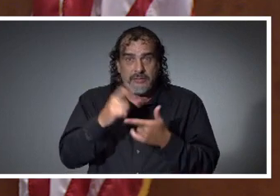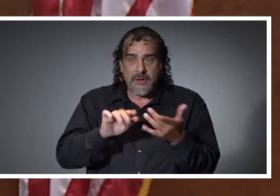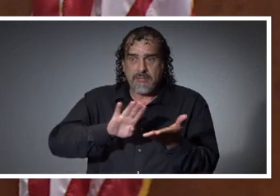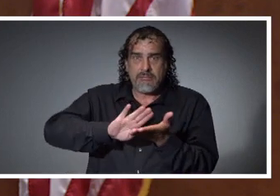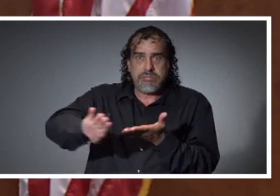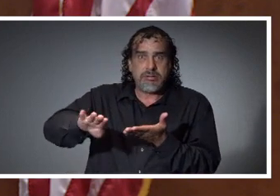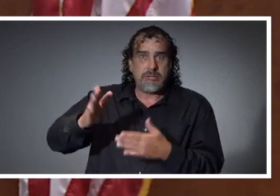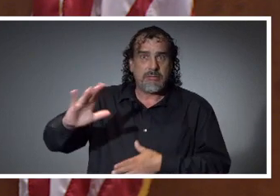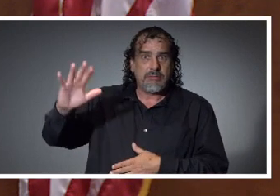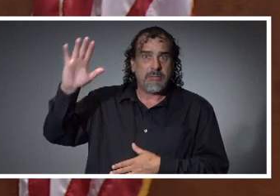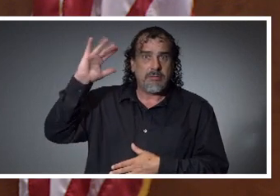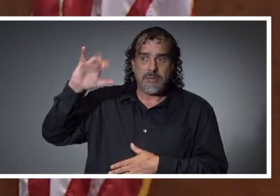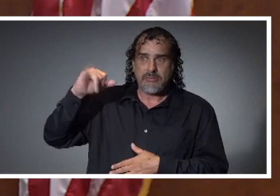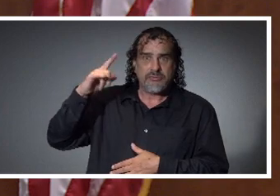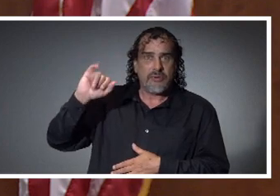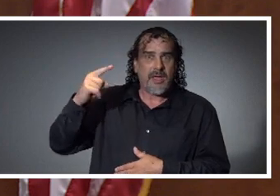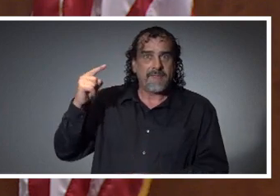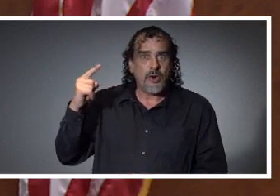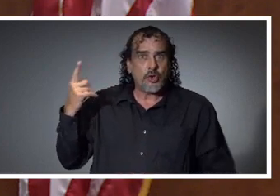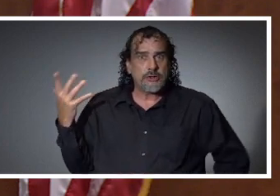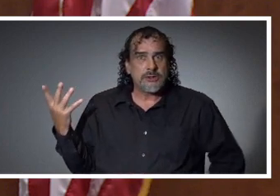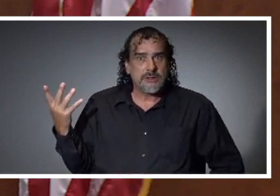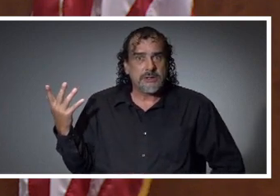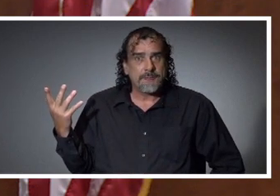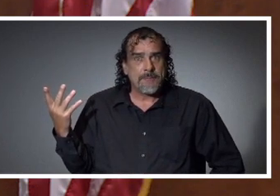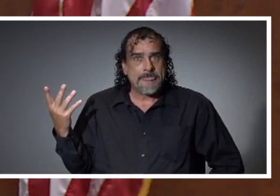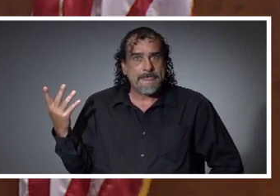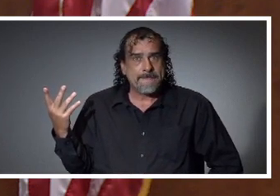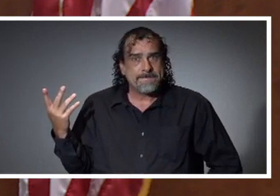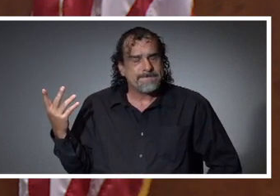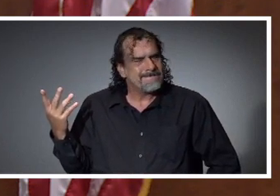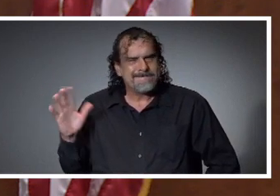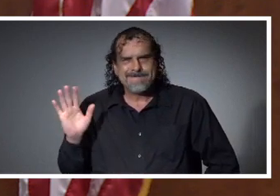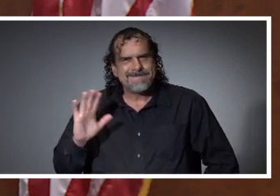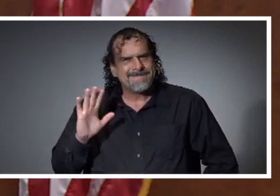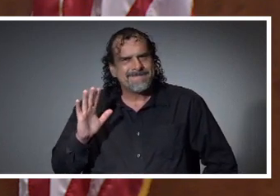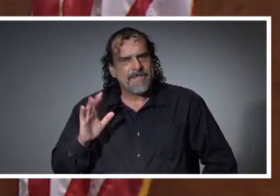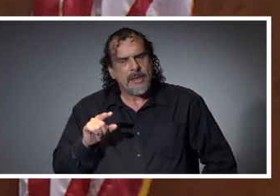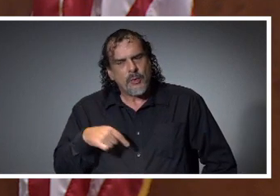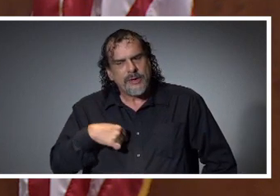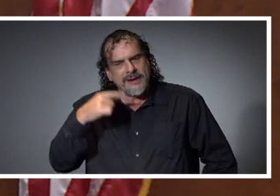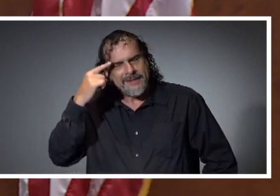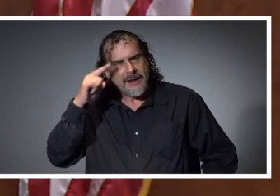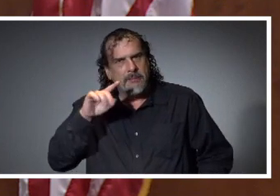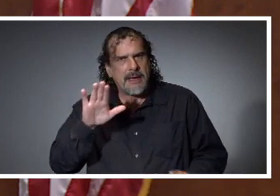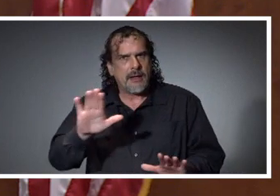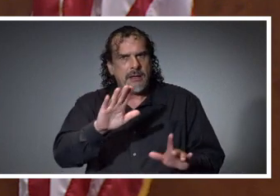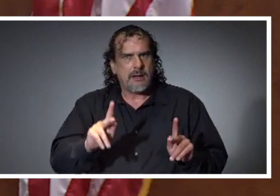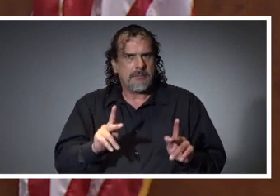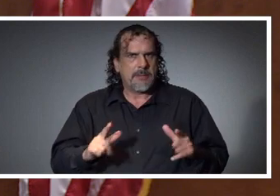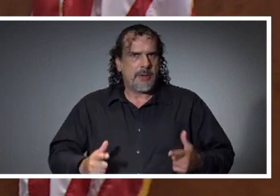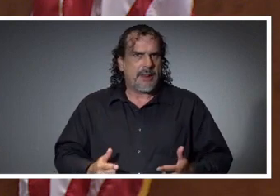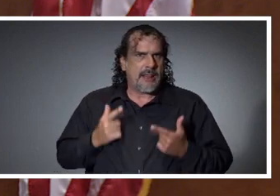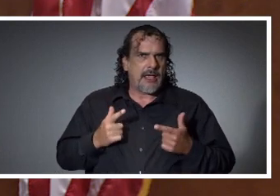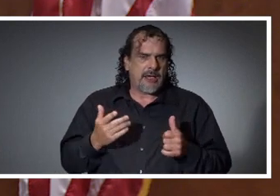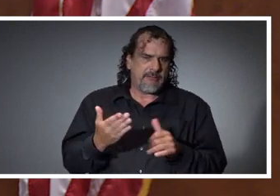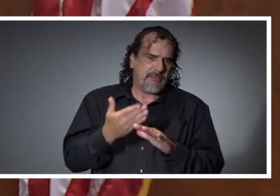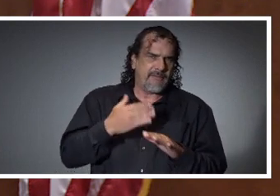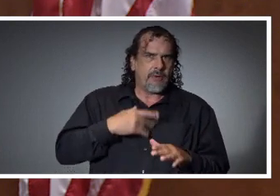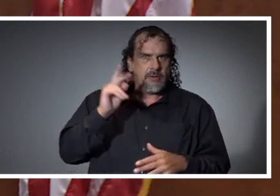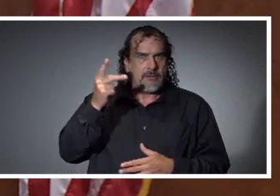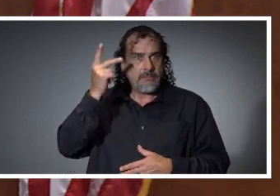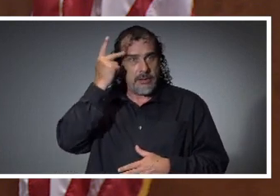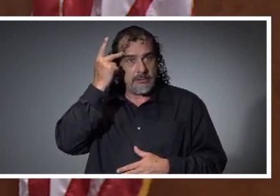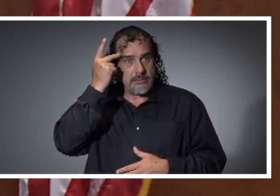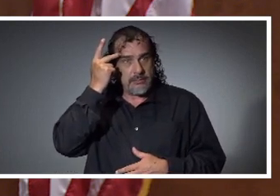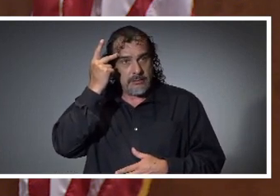on July the 1st. We need to put people before politics, and unfortunately,